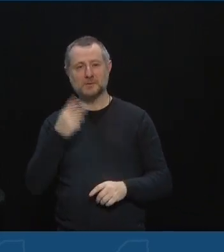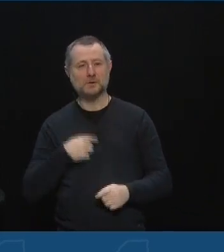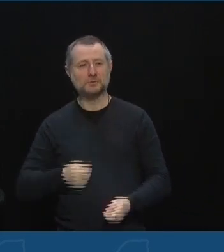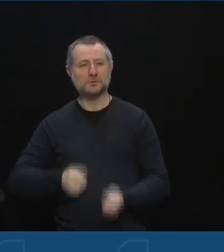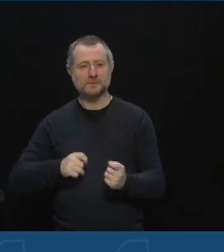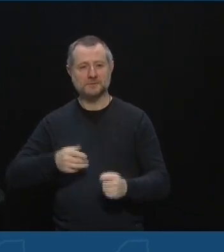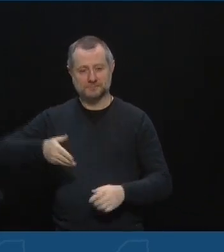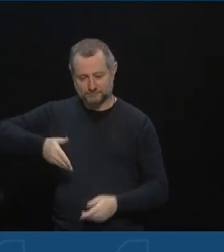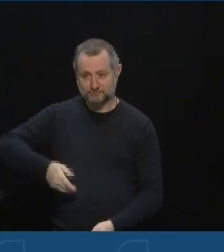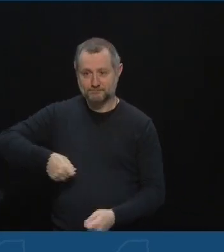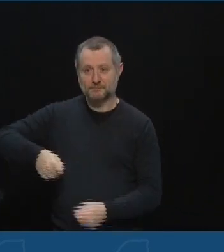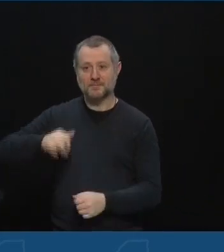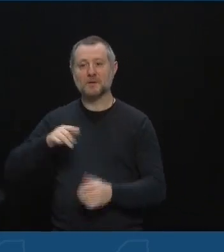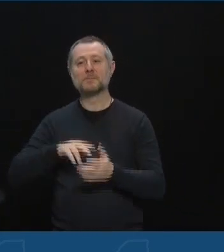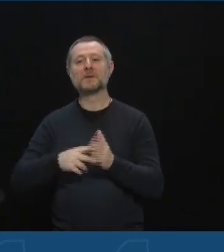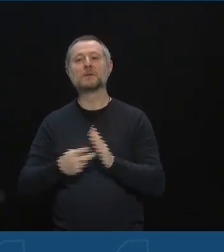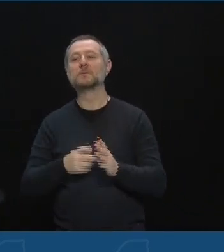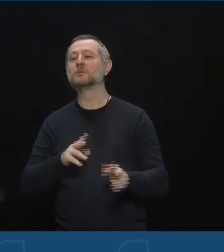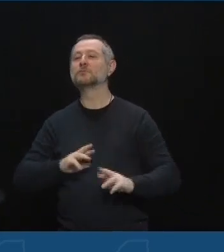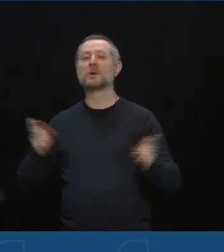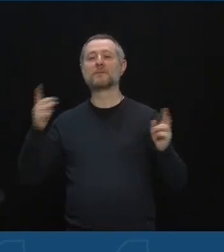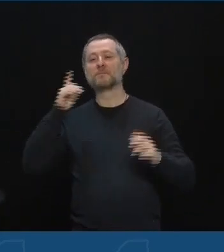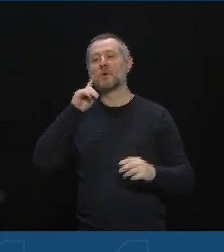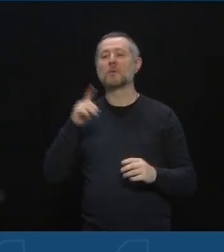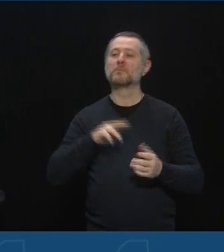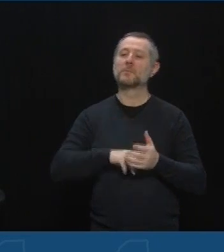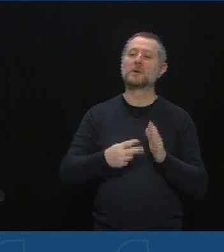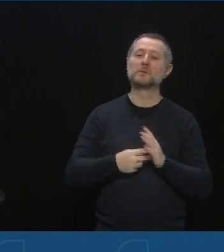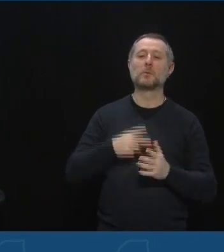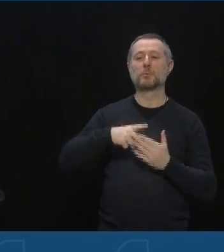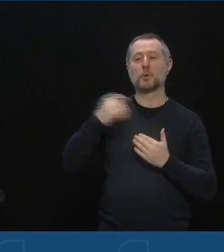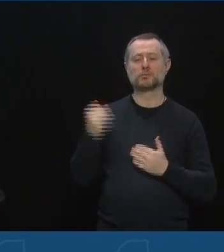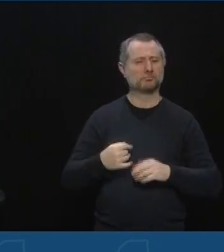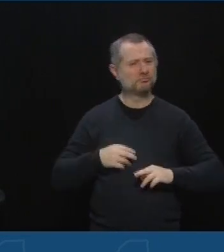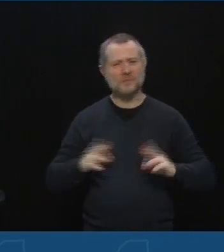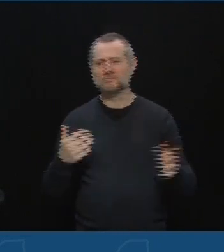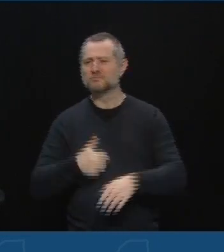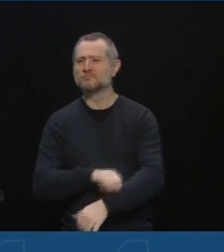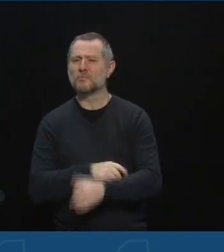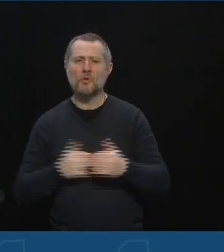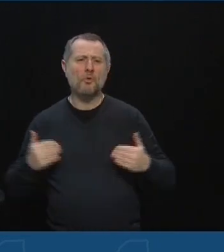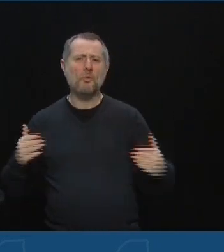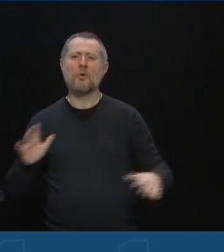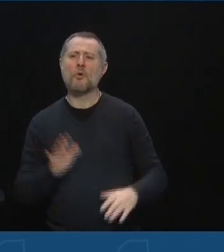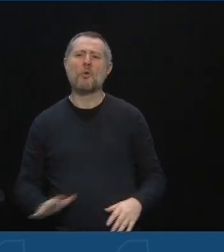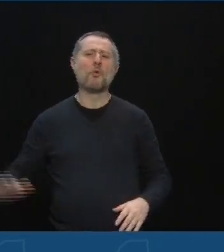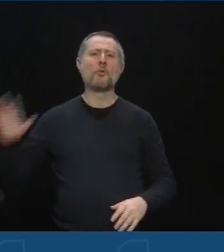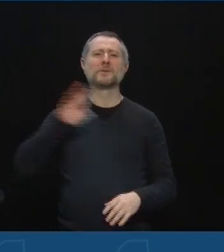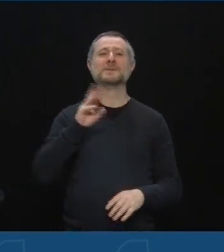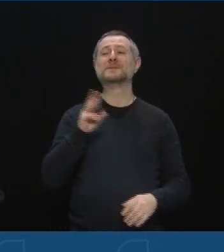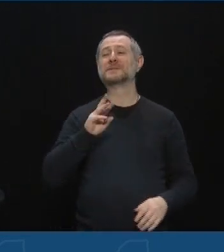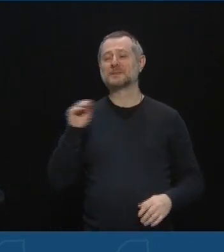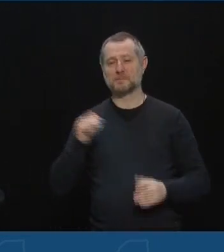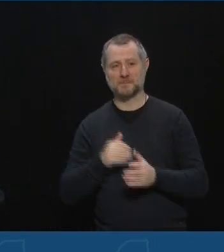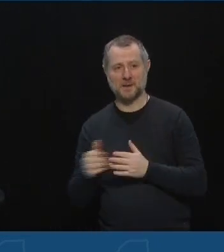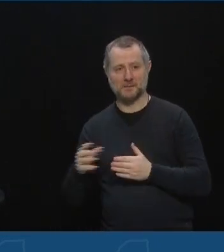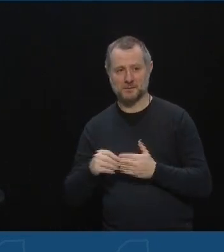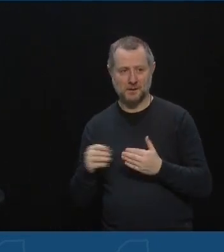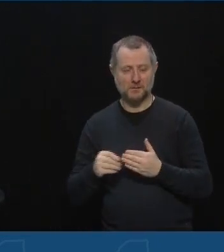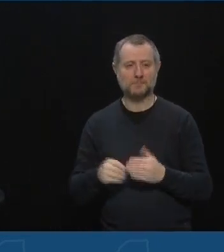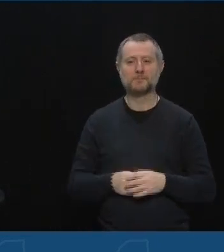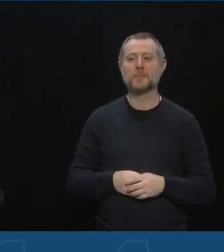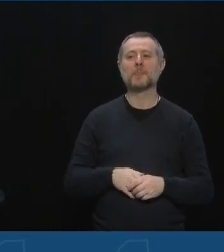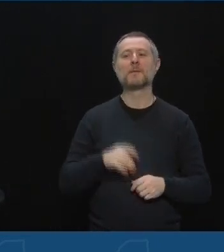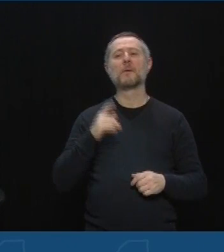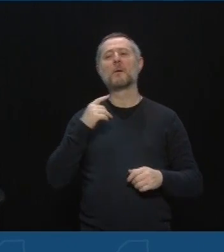shovel ready? We're going to make sure we have shovel ready sites all over the state of New York, another $200 million, because employers, businesses